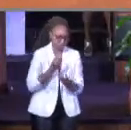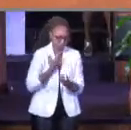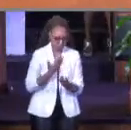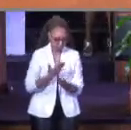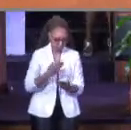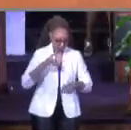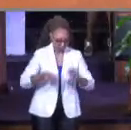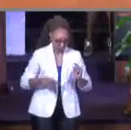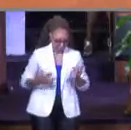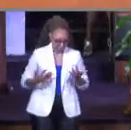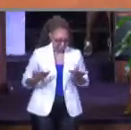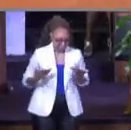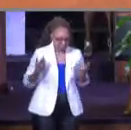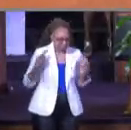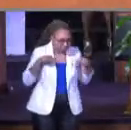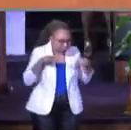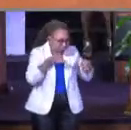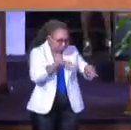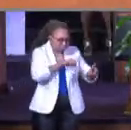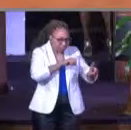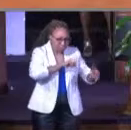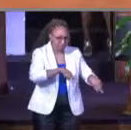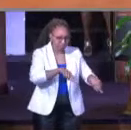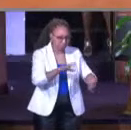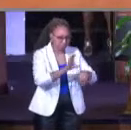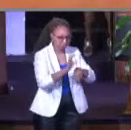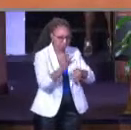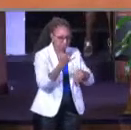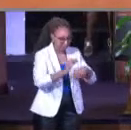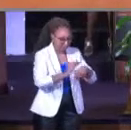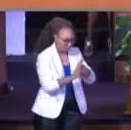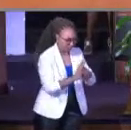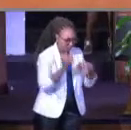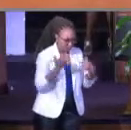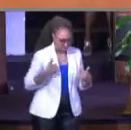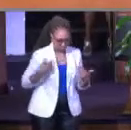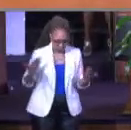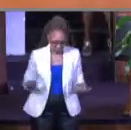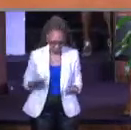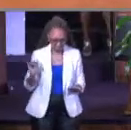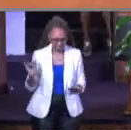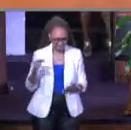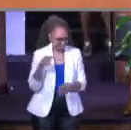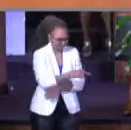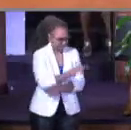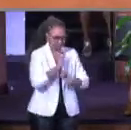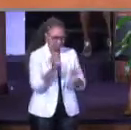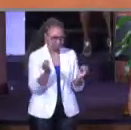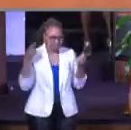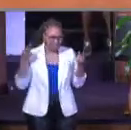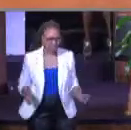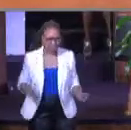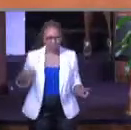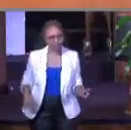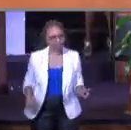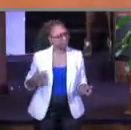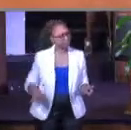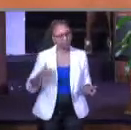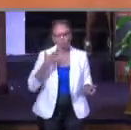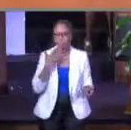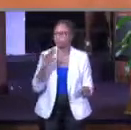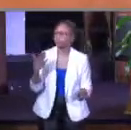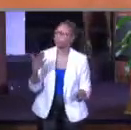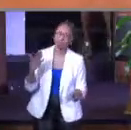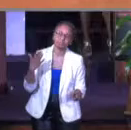couldn't even gather in church. You've been, but now we're here like nothing happened. So good. Yeah, yeah, yeah,